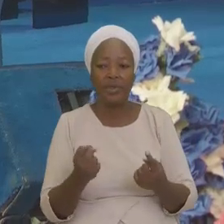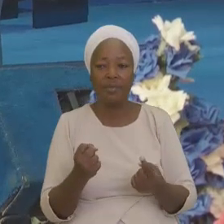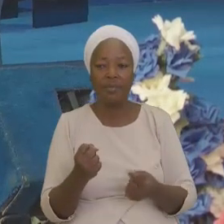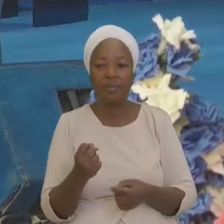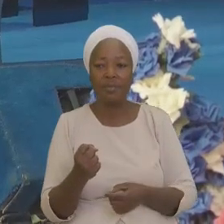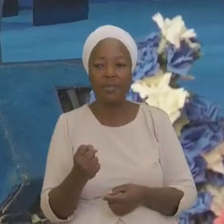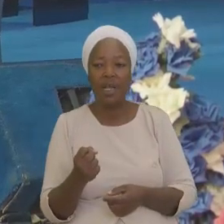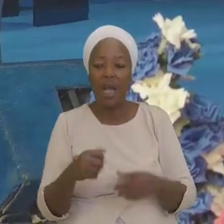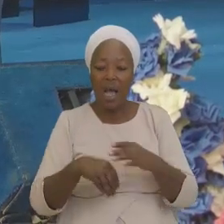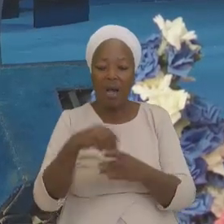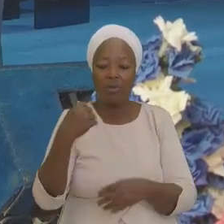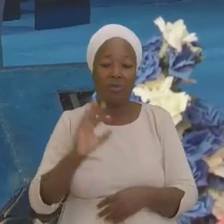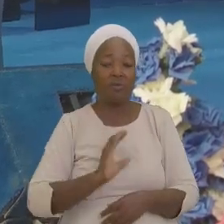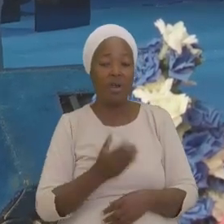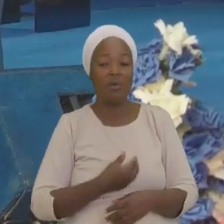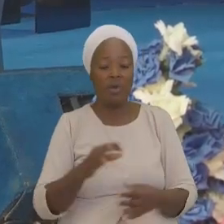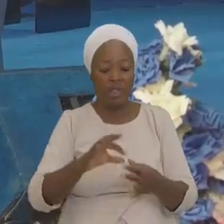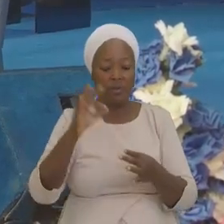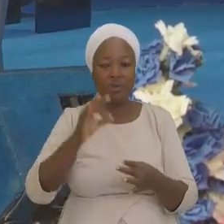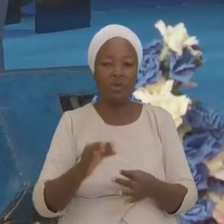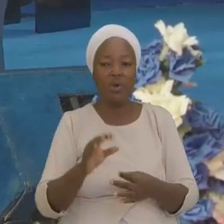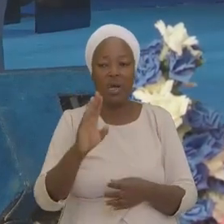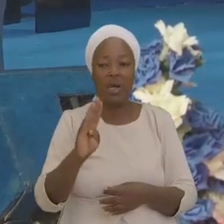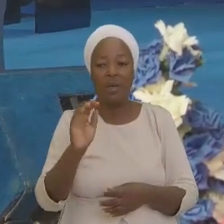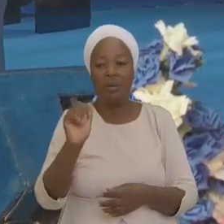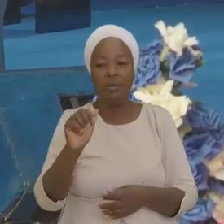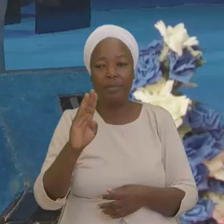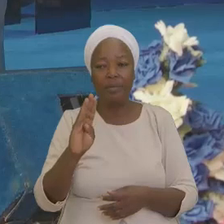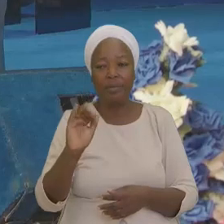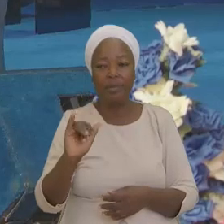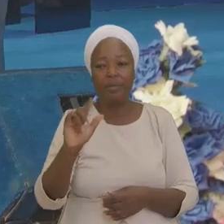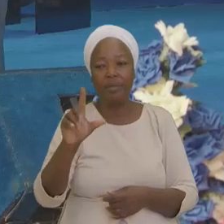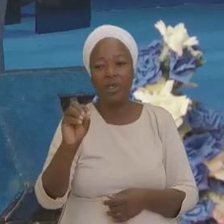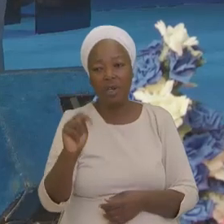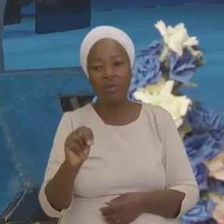Out of our spiritual Babylon, spiritual Egypt.